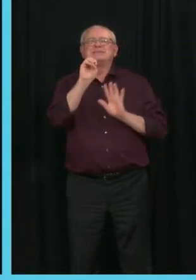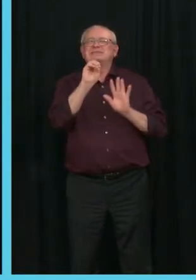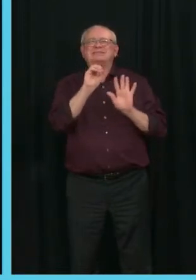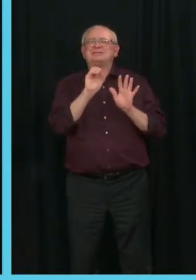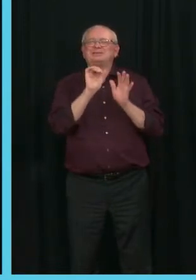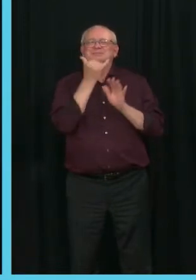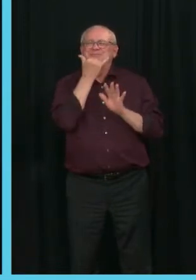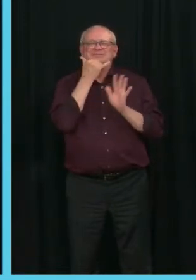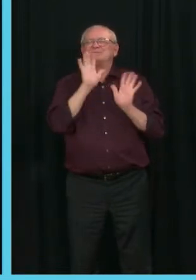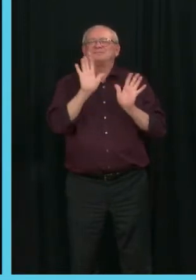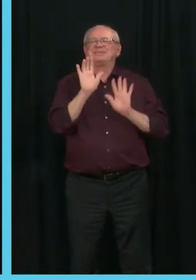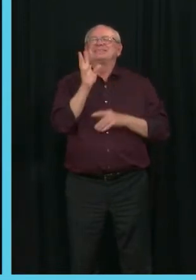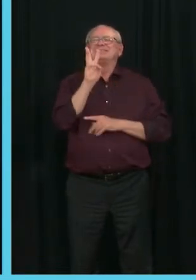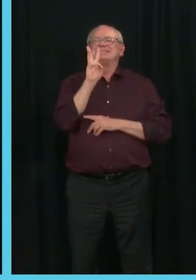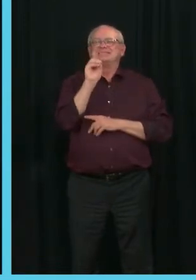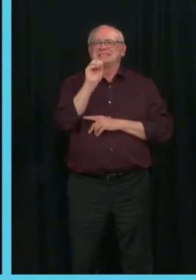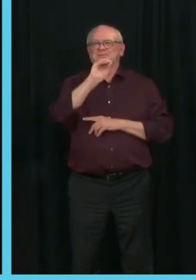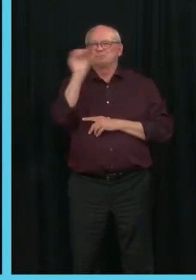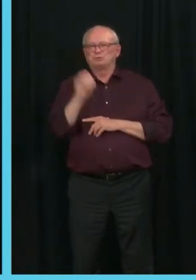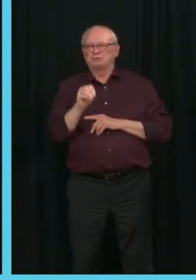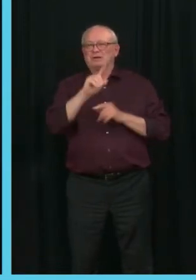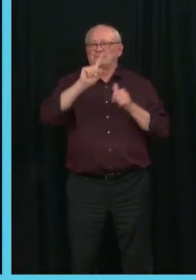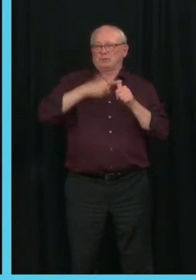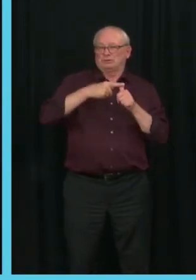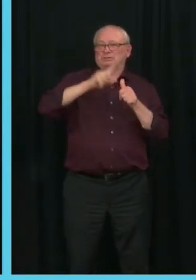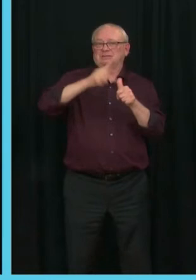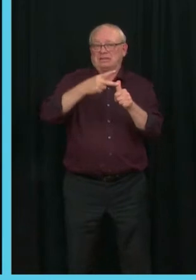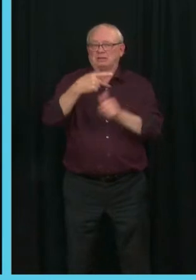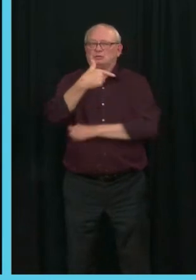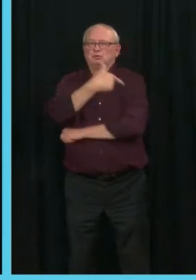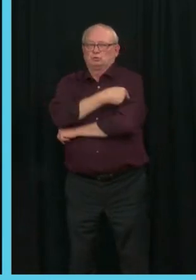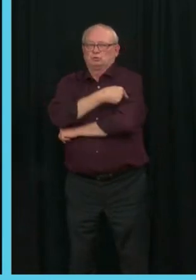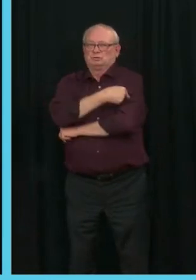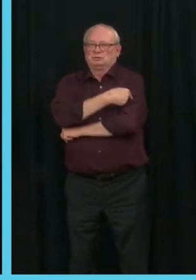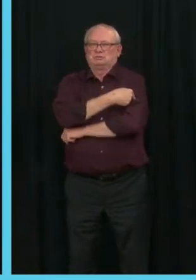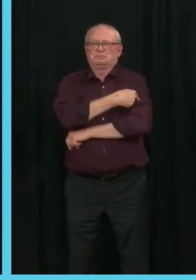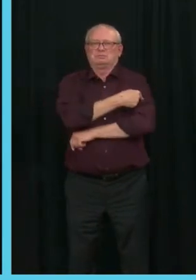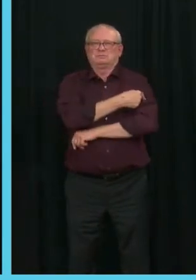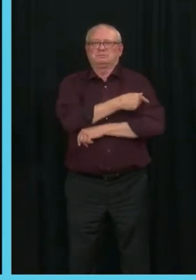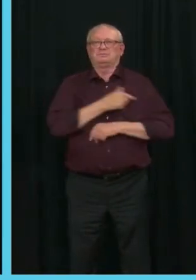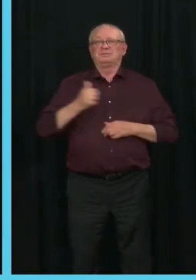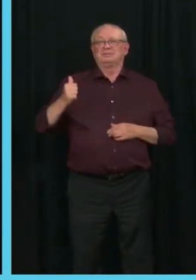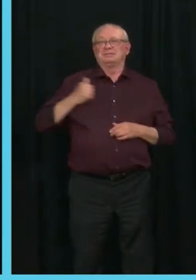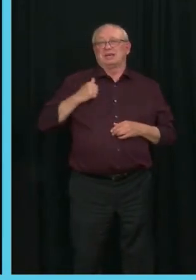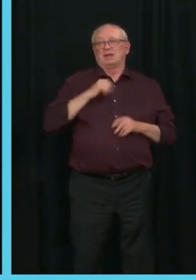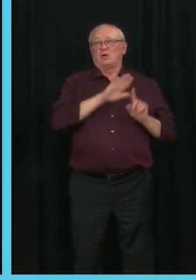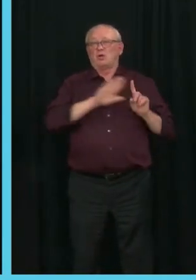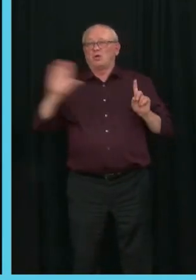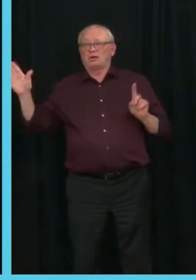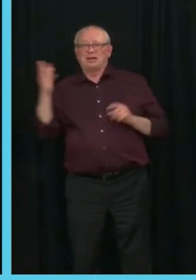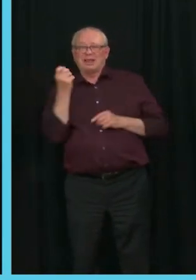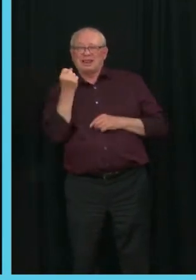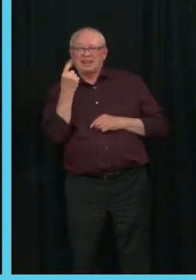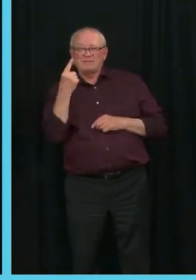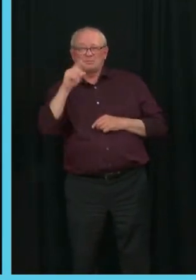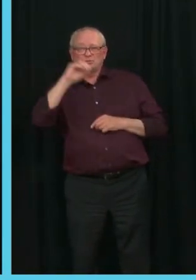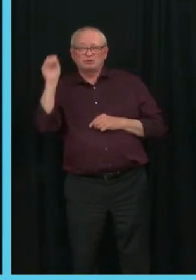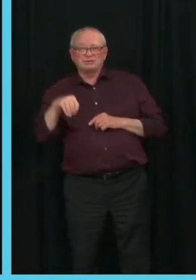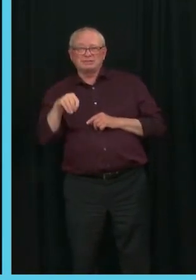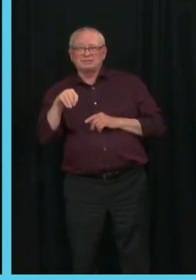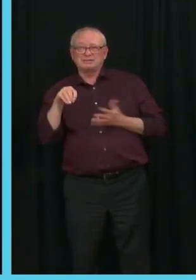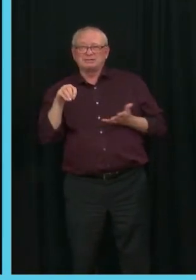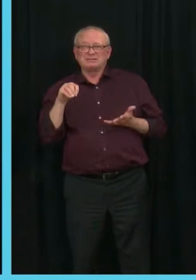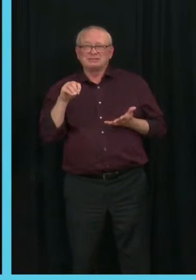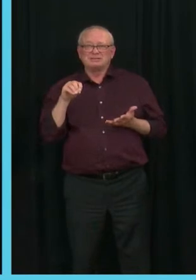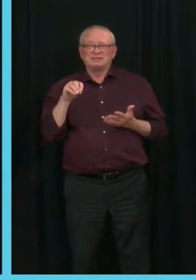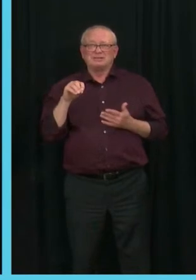vaccinated with 2 doses. And the rest of the country is at about 11% overall. And that's according to the COVID Tracker website. We're